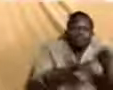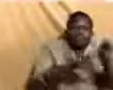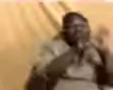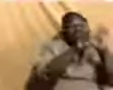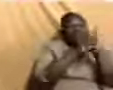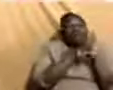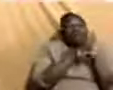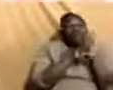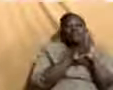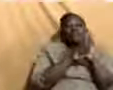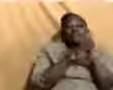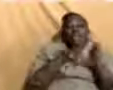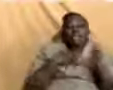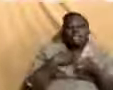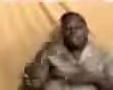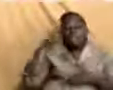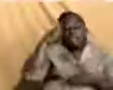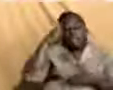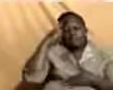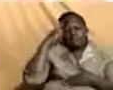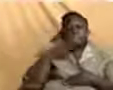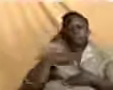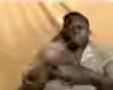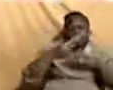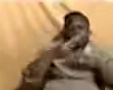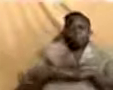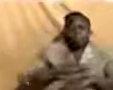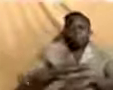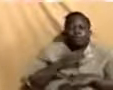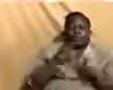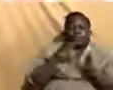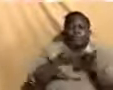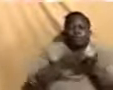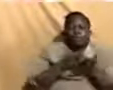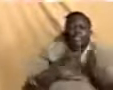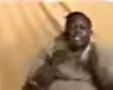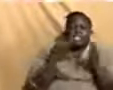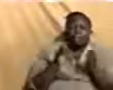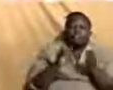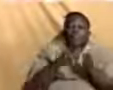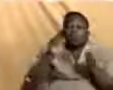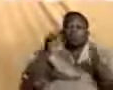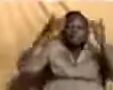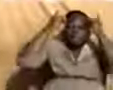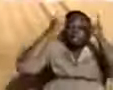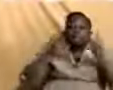I think with those particular remarks, I rest my case, and I hope when you retire to your judgment, you do the right